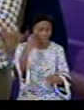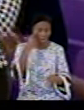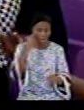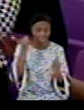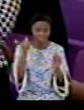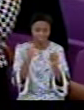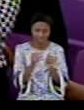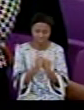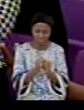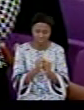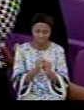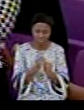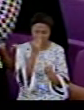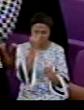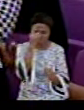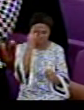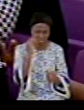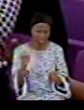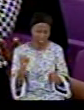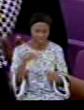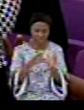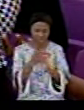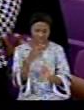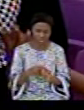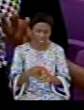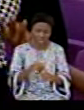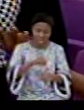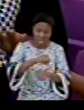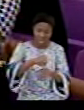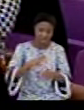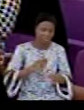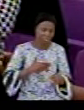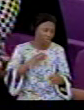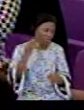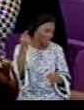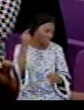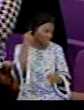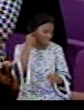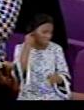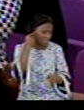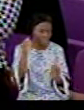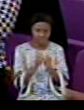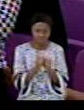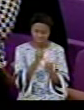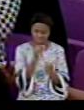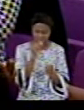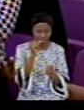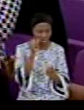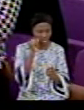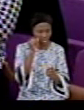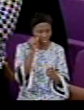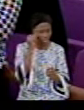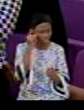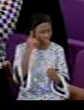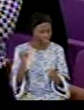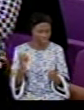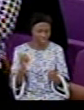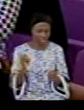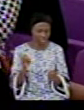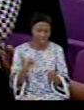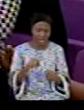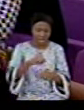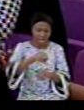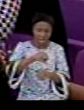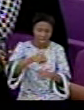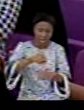Anoint our eyes with perception. Anoint our ears with understanding. Anoint our hearts with obedience to your